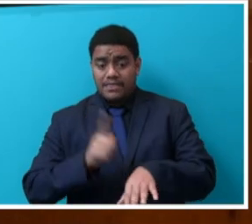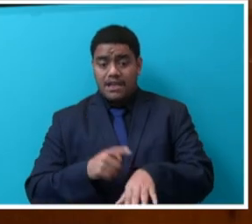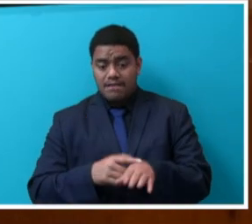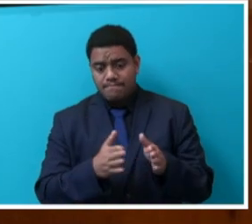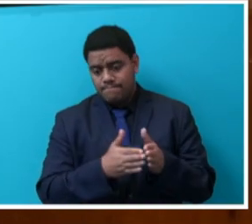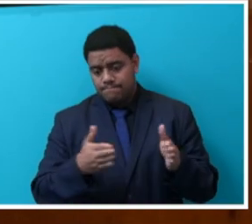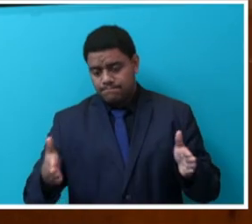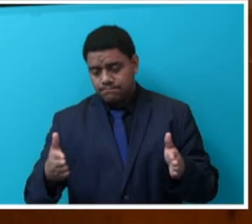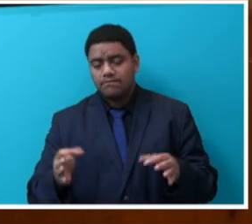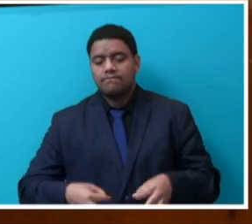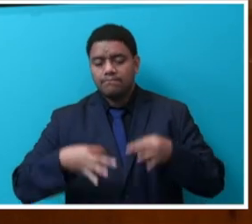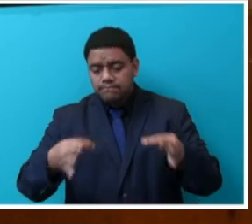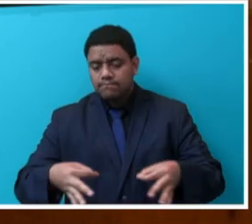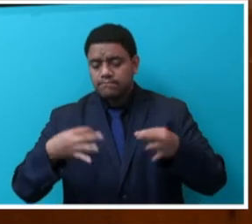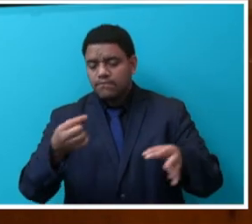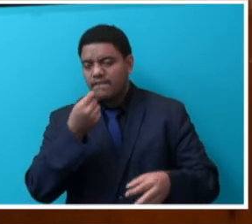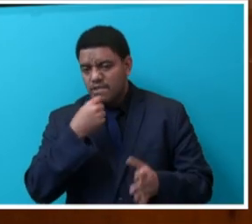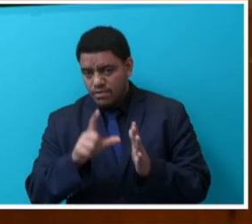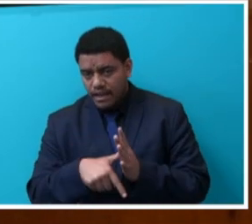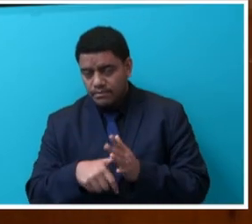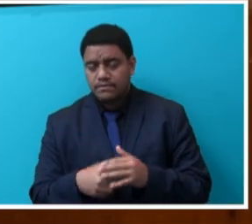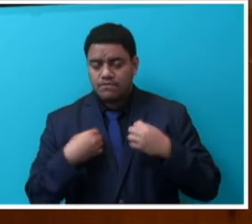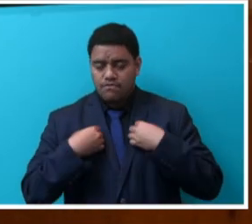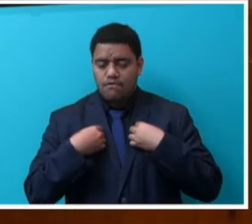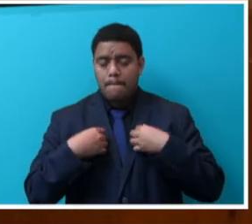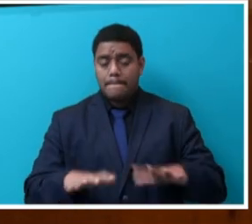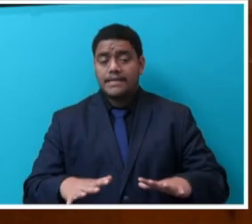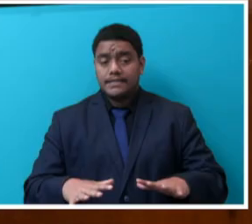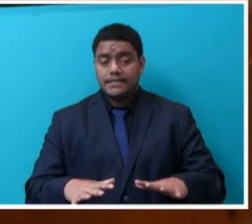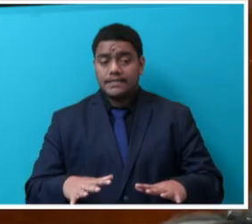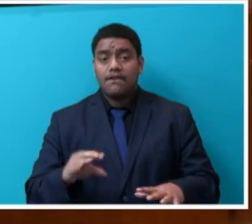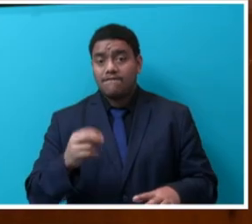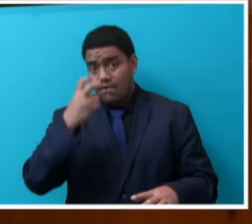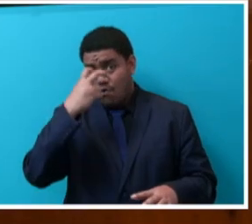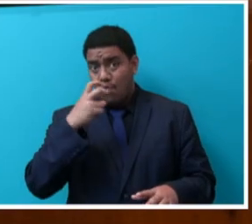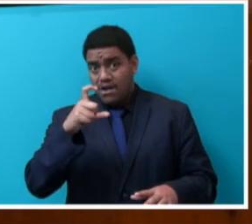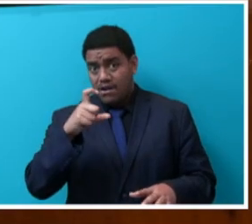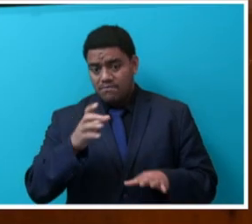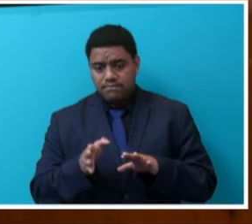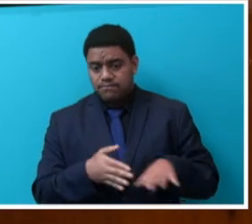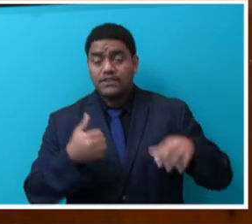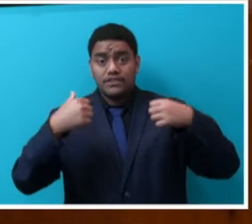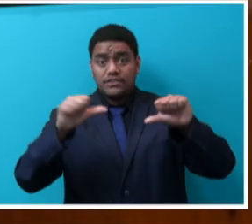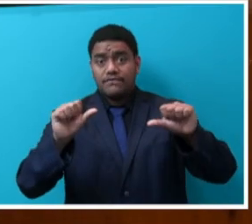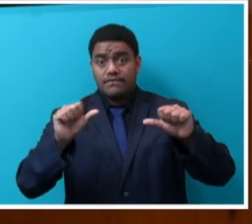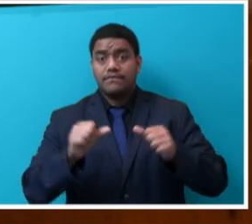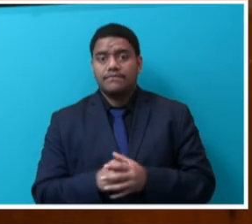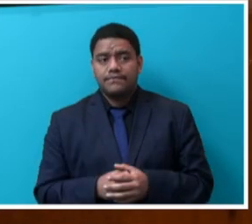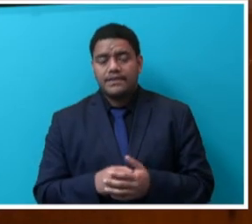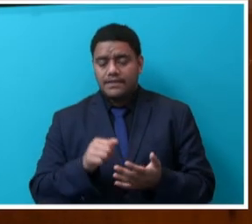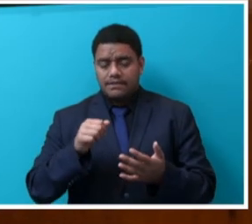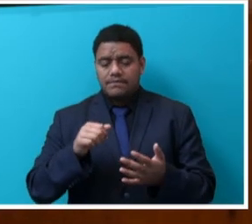extended several times, and the complete phase-out of old cards was achieved in